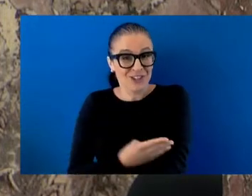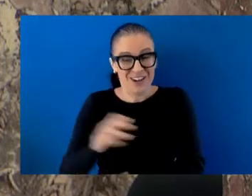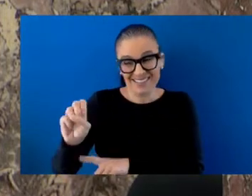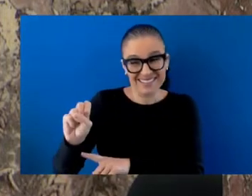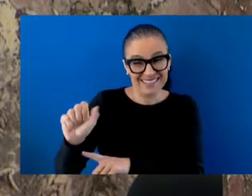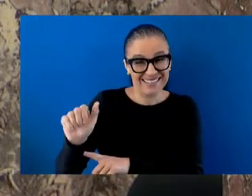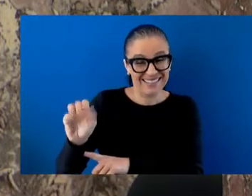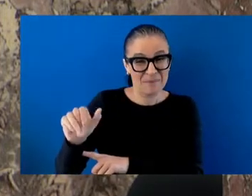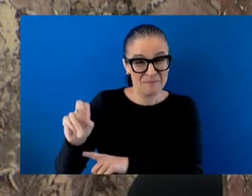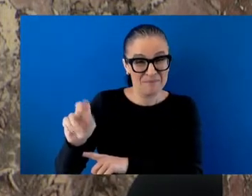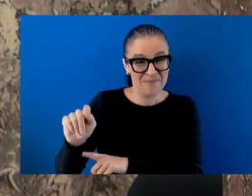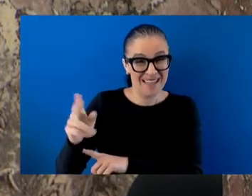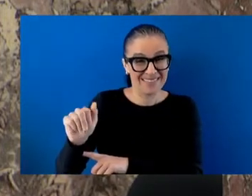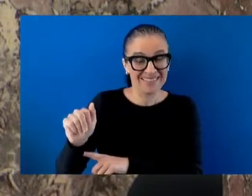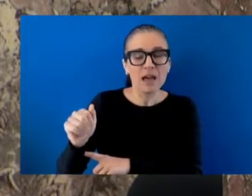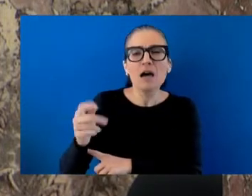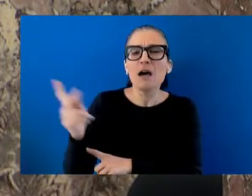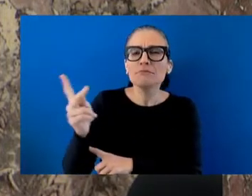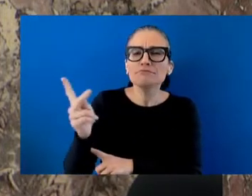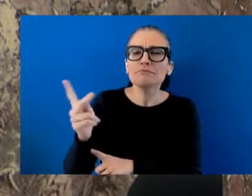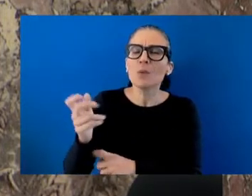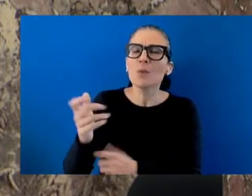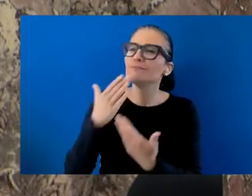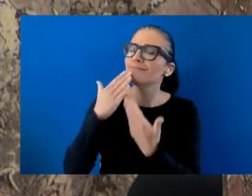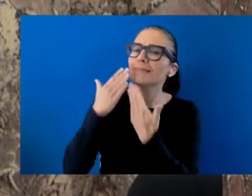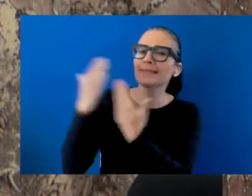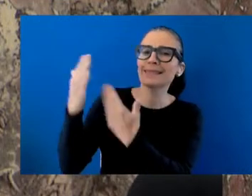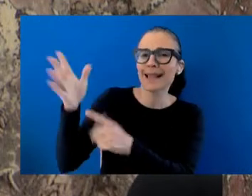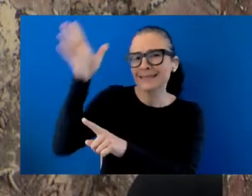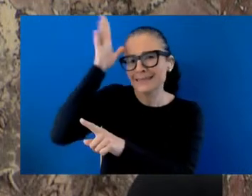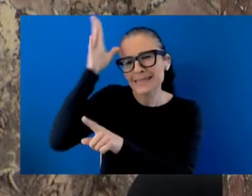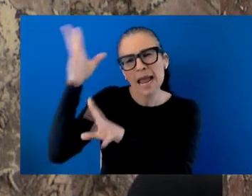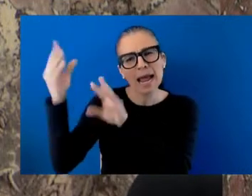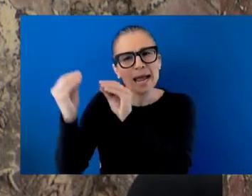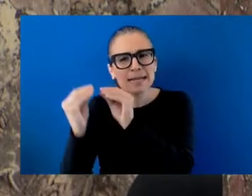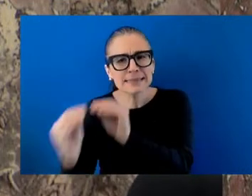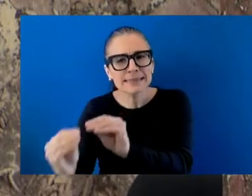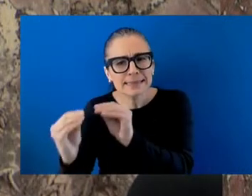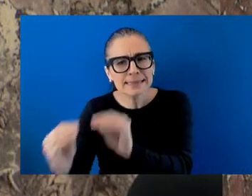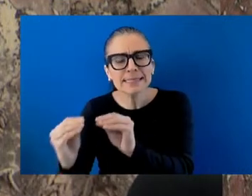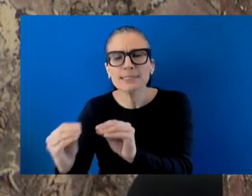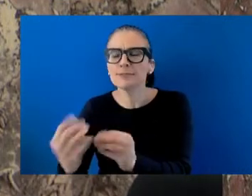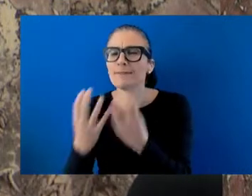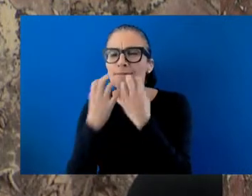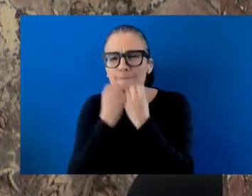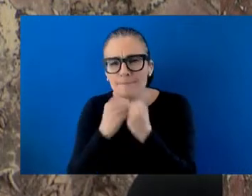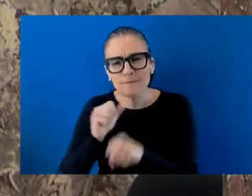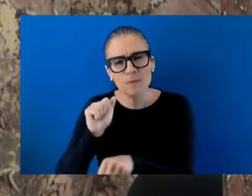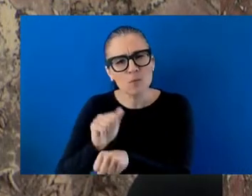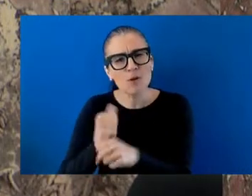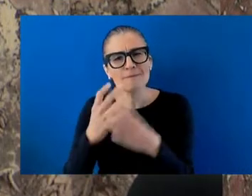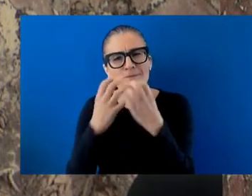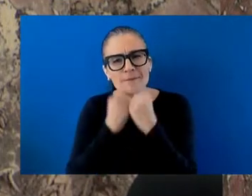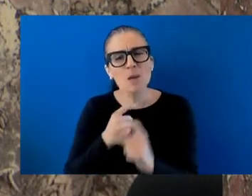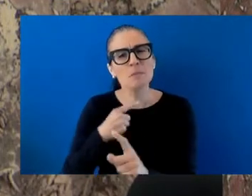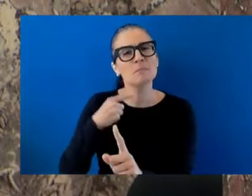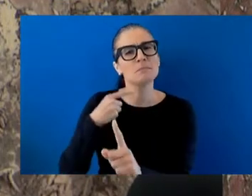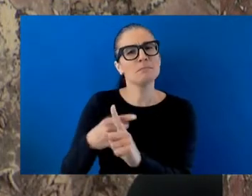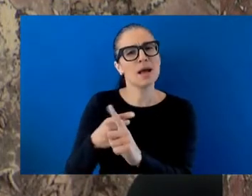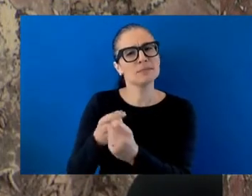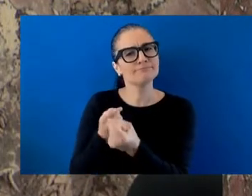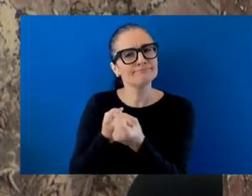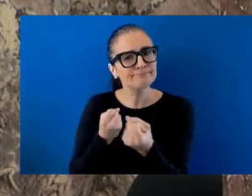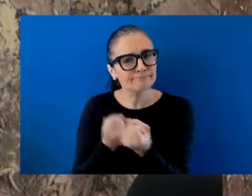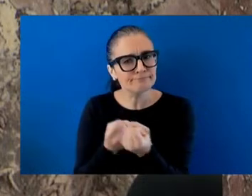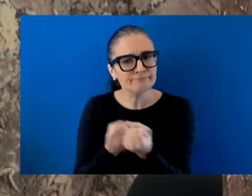she likes to thank him for teaching her the values of hard work and advocating for workers' rights. Please join with me and give